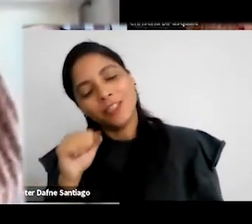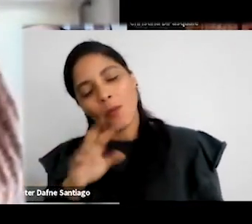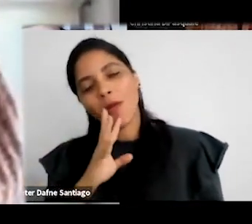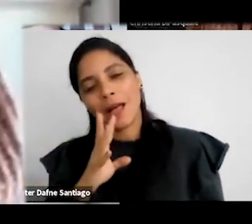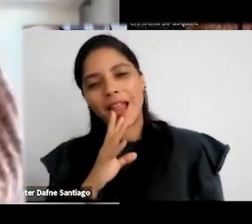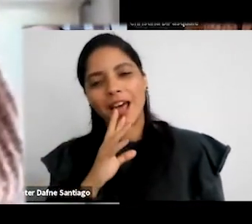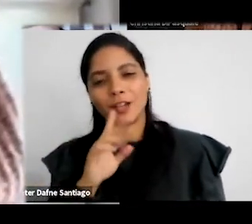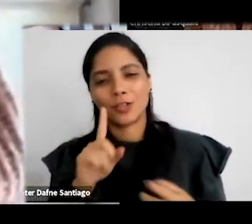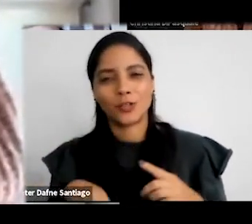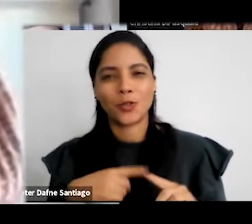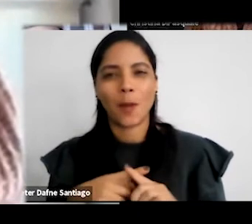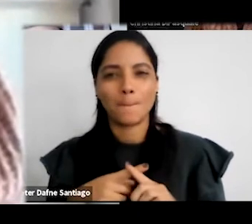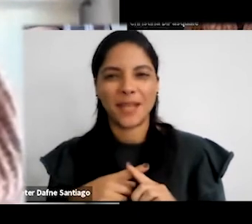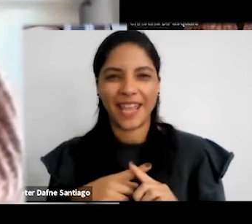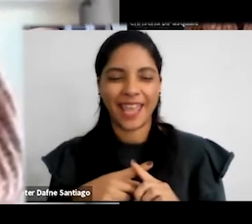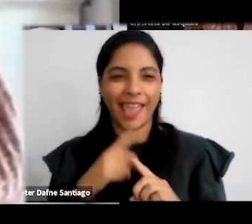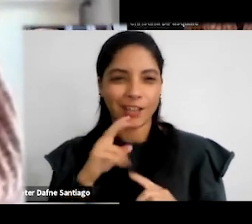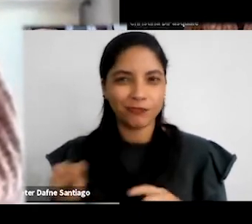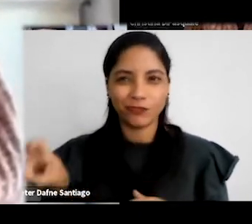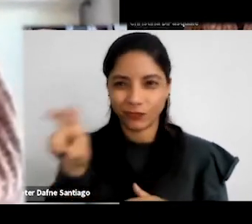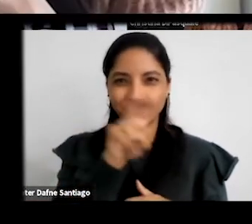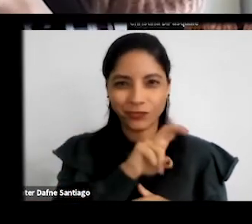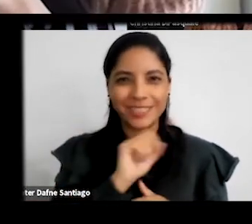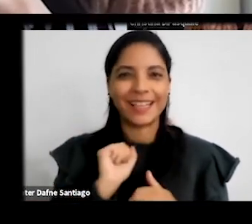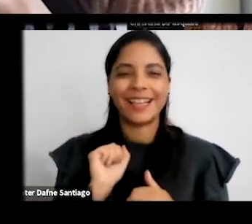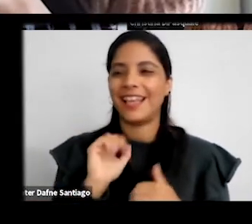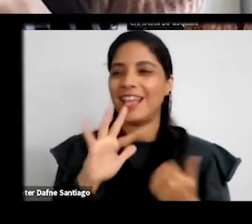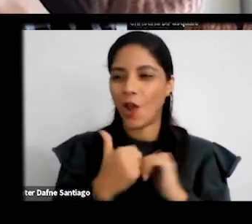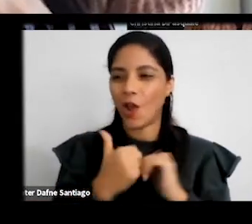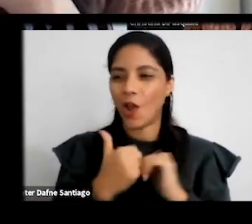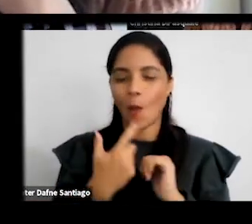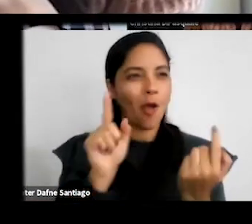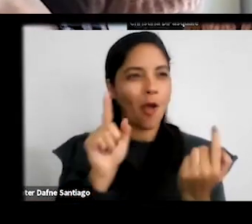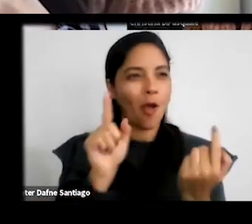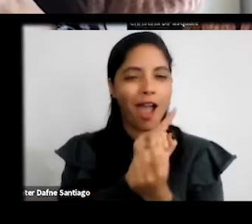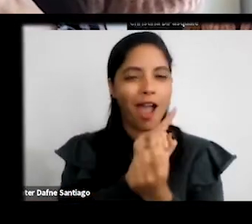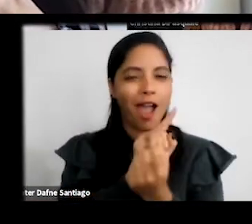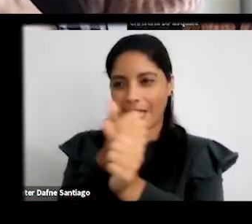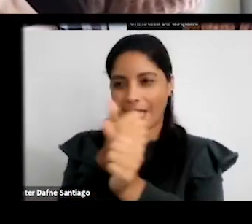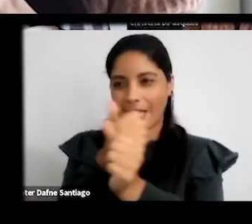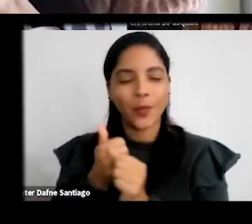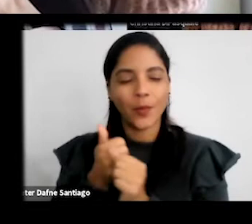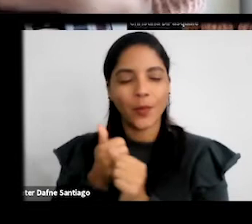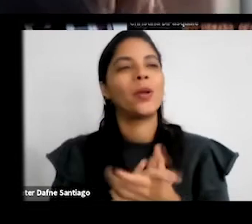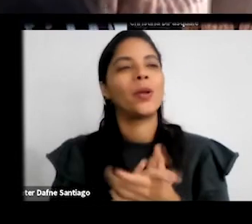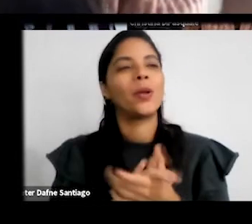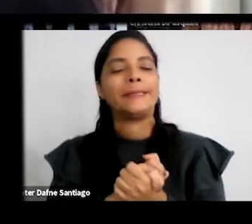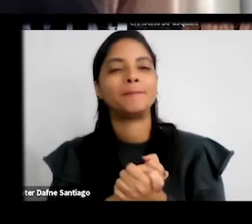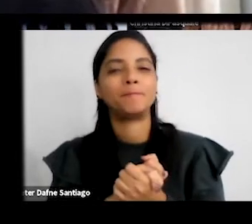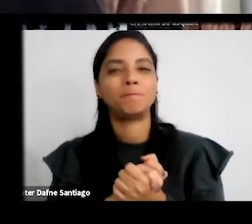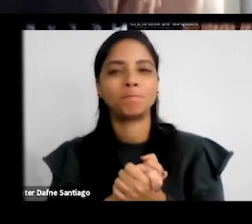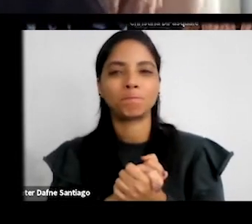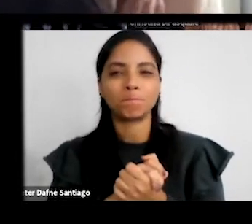the journey and how I met each person. Sure. Some of the cool things. Yeah, so take us on that